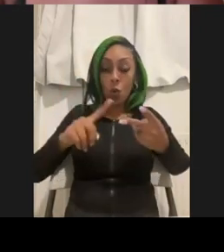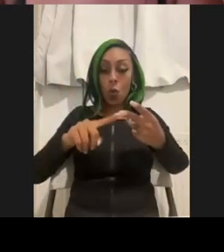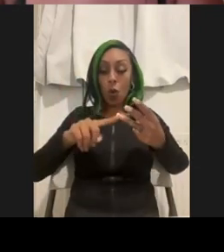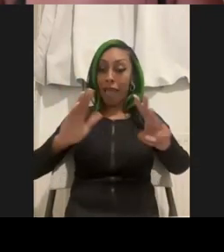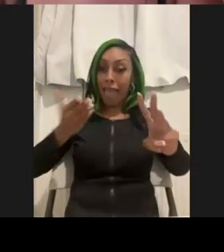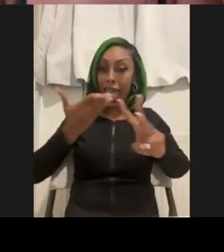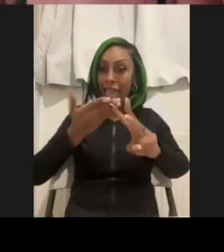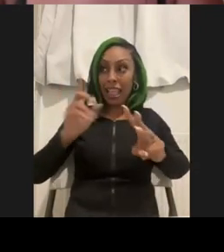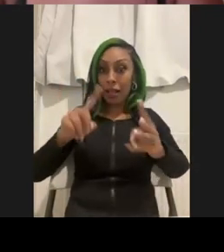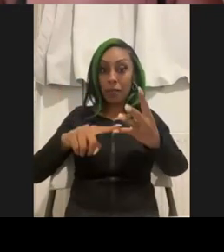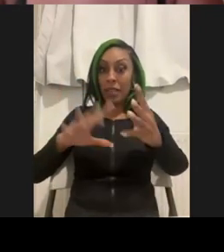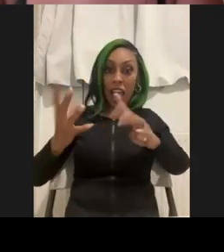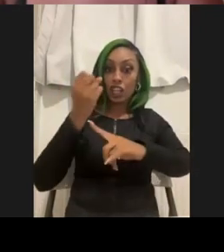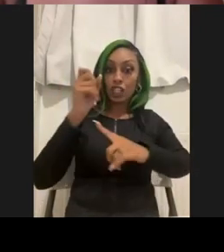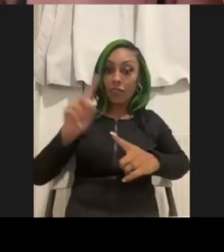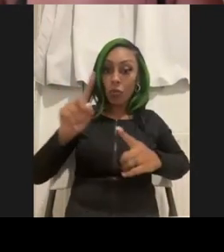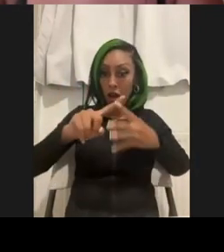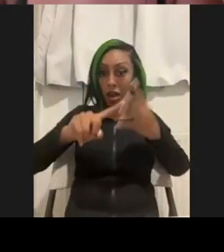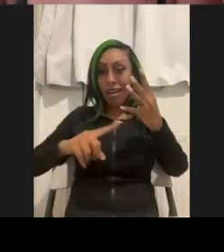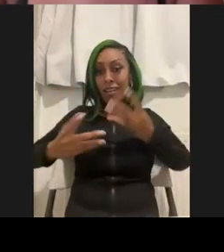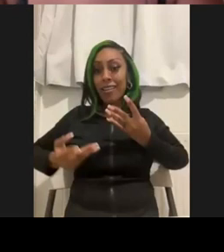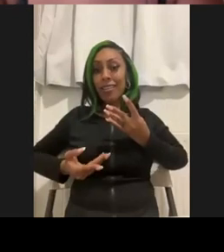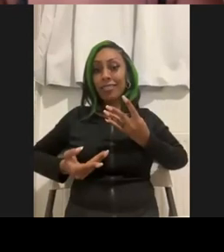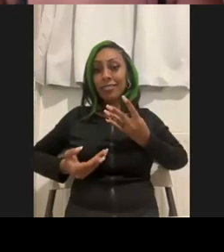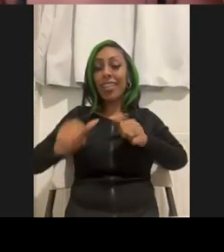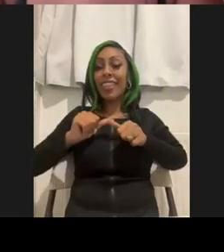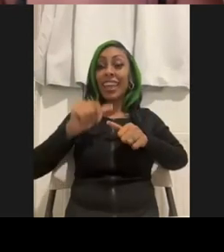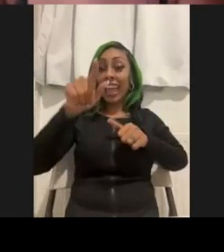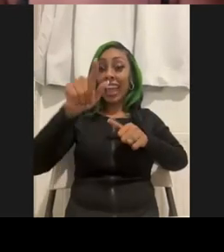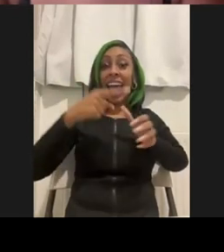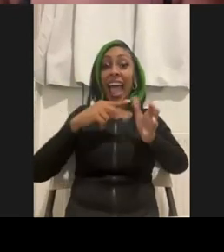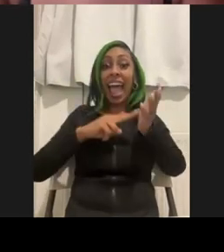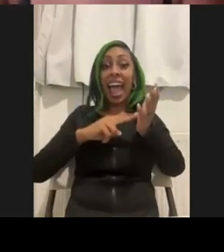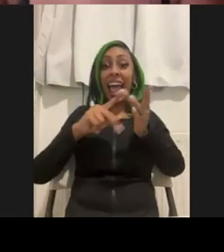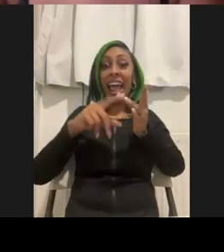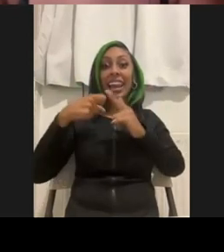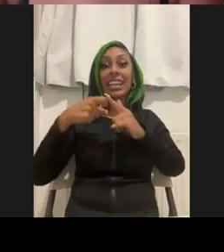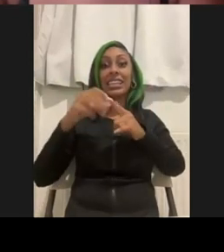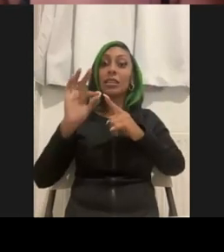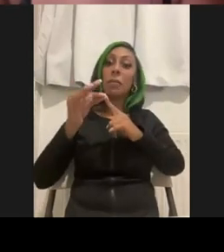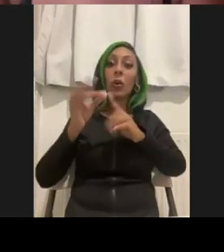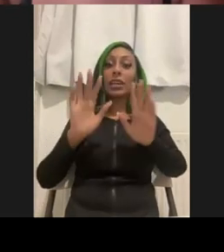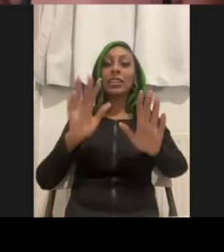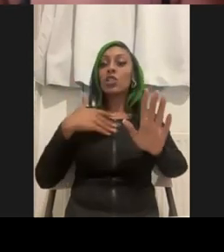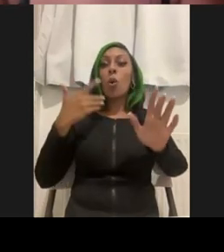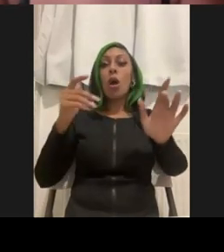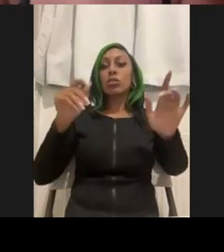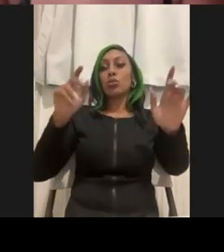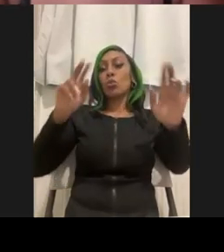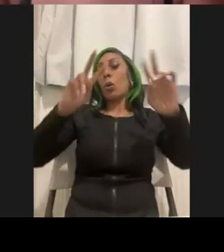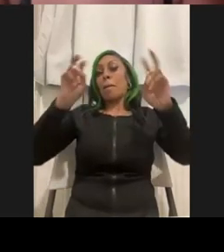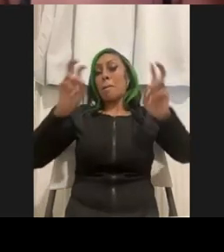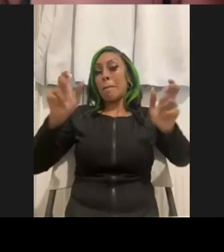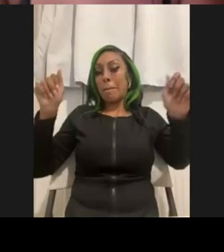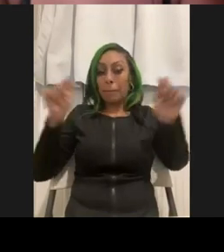hope to achieve? And I think Annick's point, you know, not to sort of paraphrase too much,